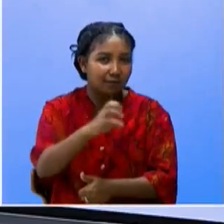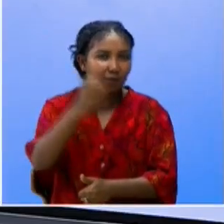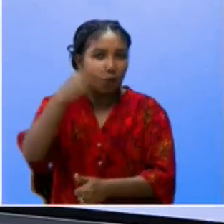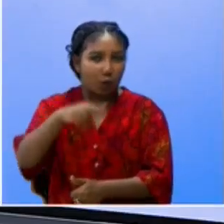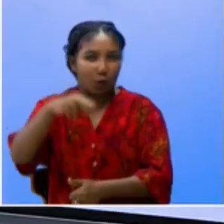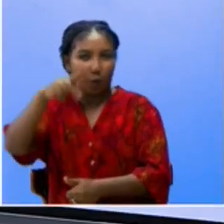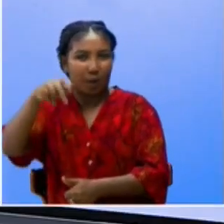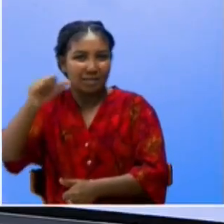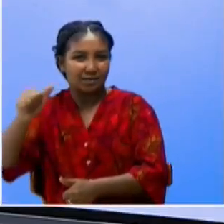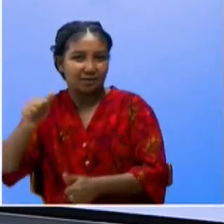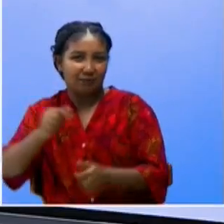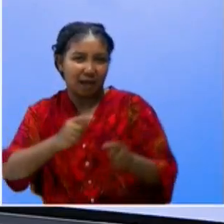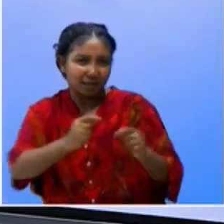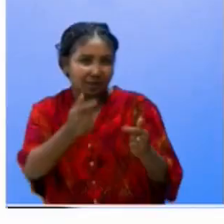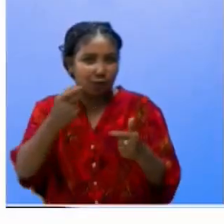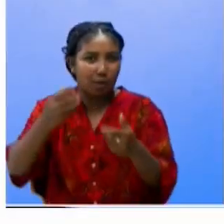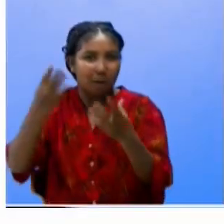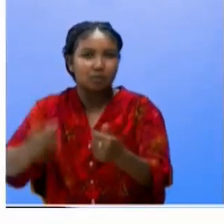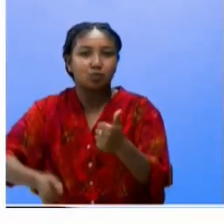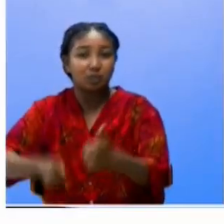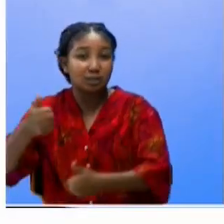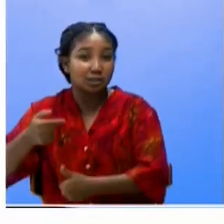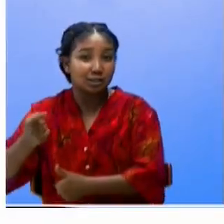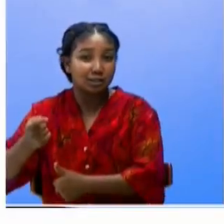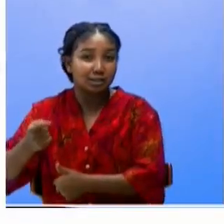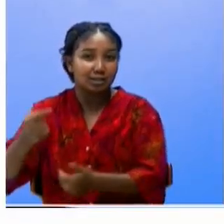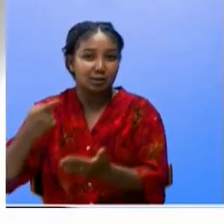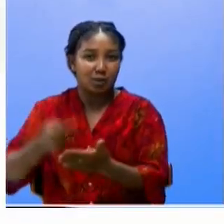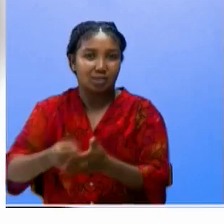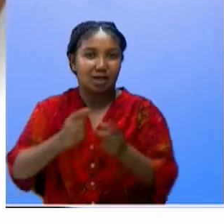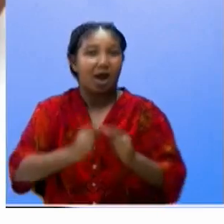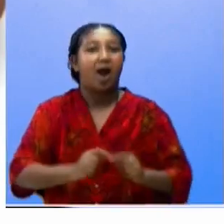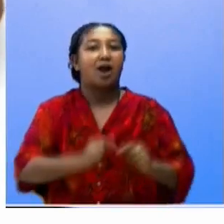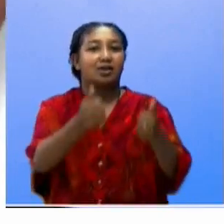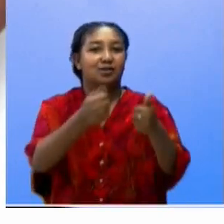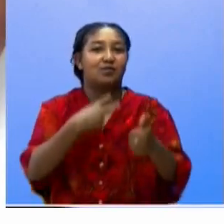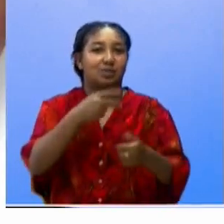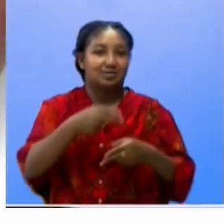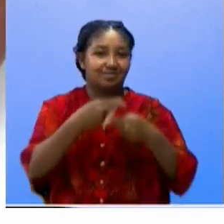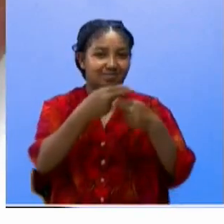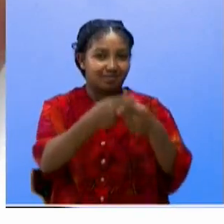Yes? Nice. This one is active voice.